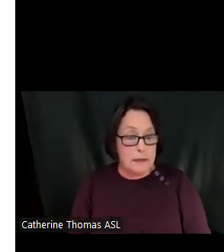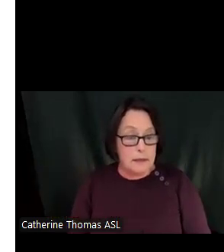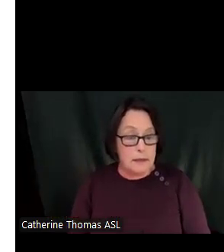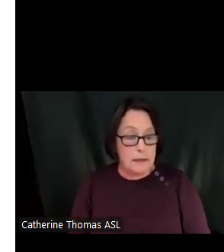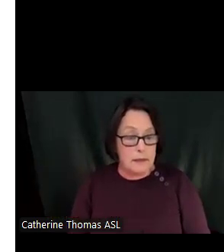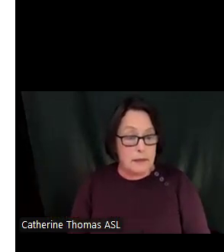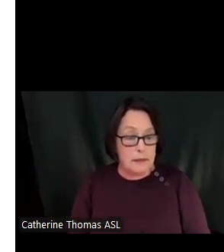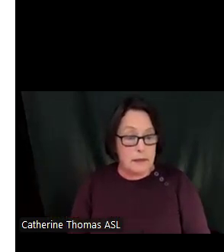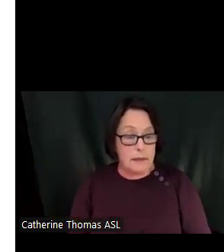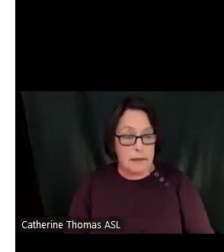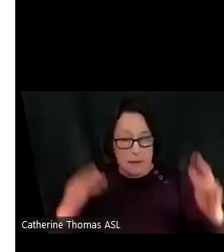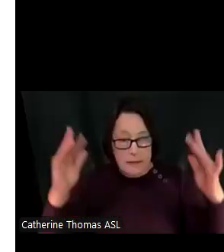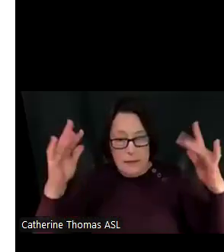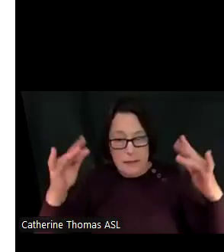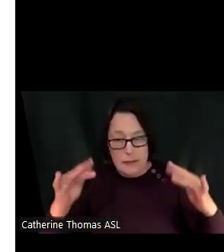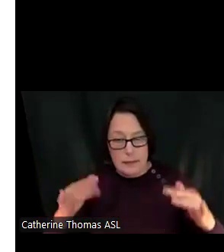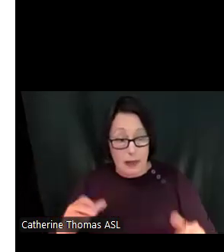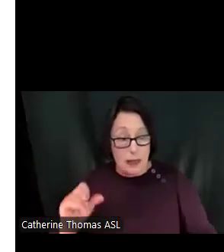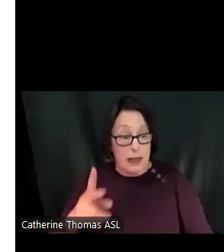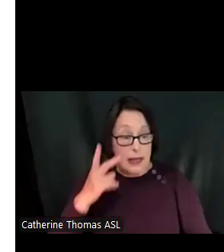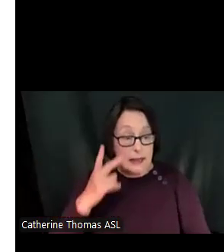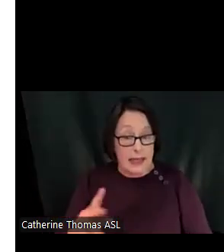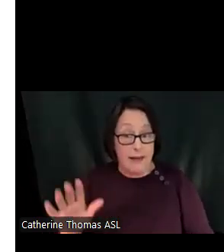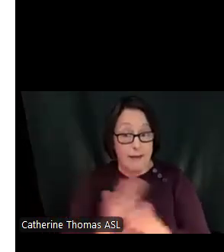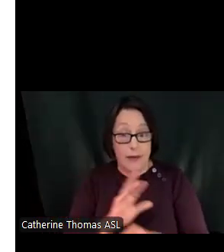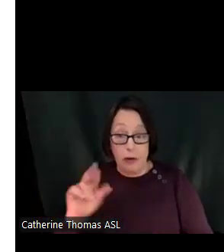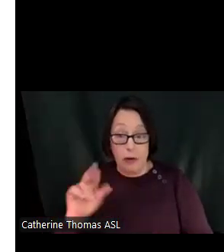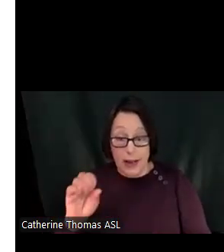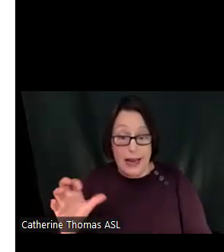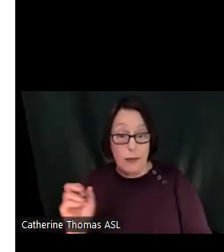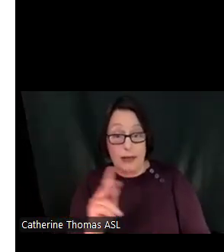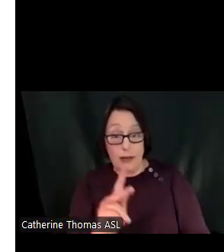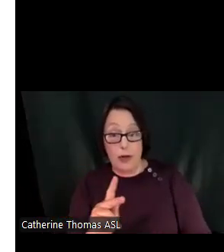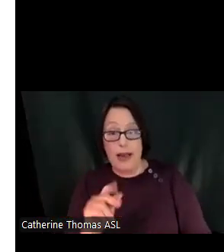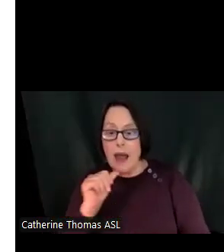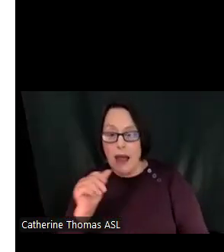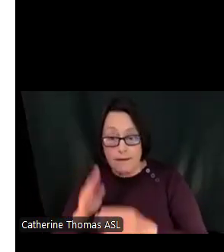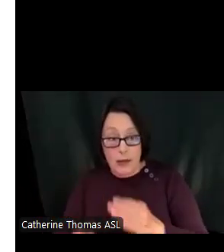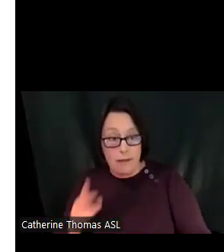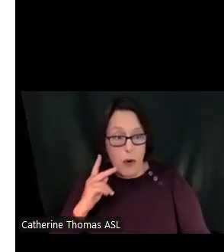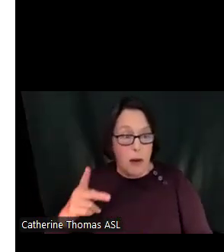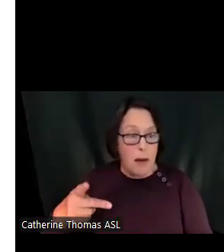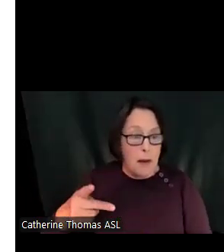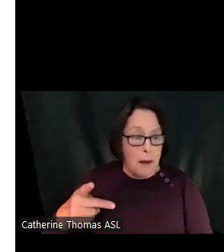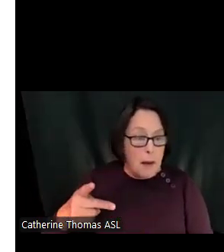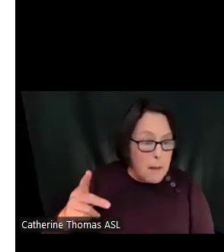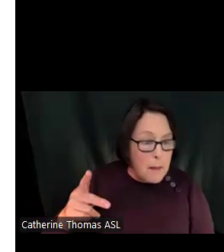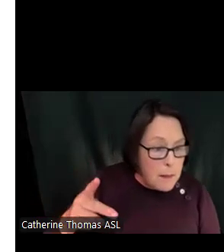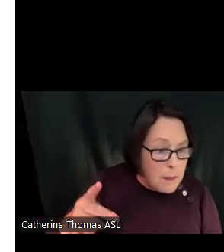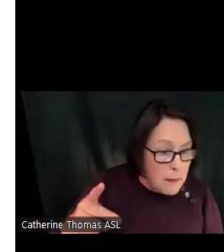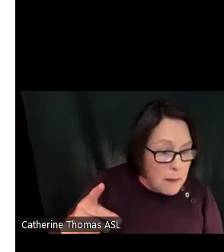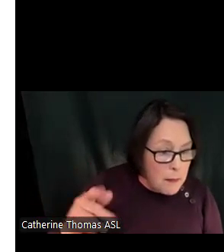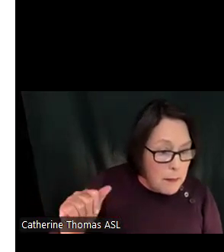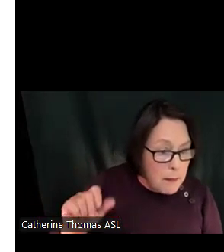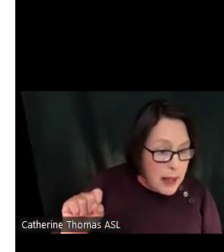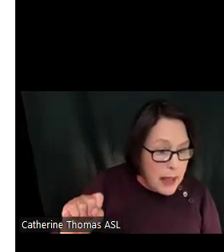And if we skim a little further down, we can see the fill rate and the returned and unfilled rate for Pashto. 19% fill